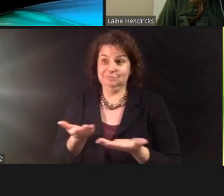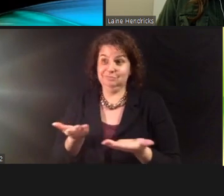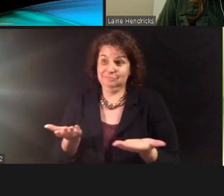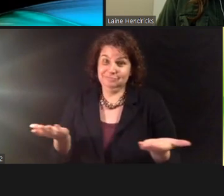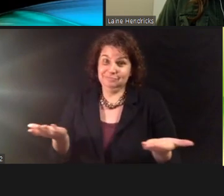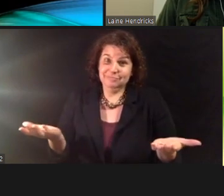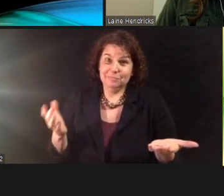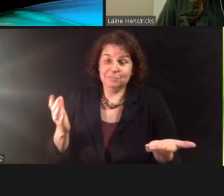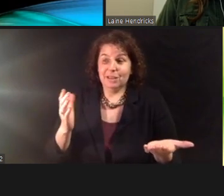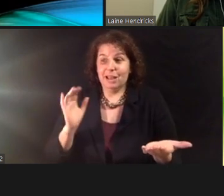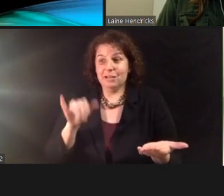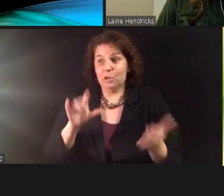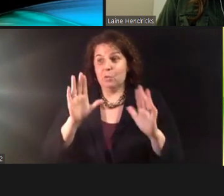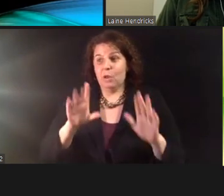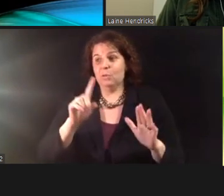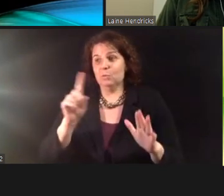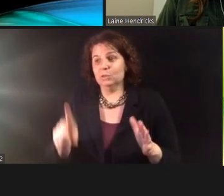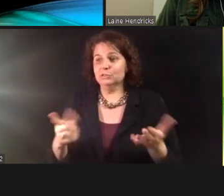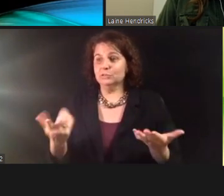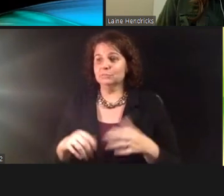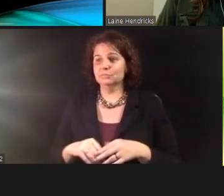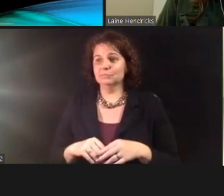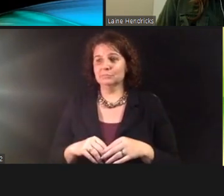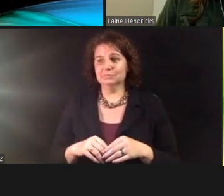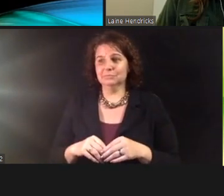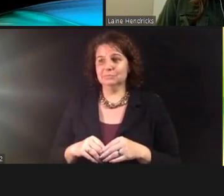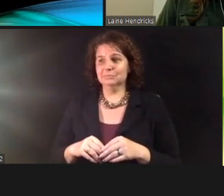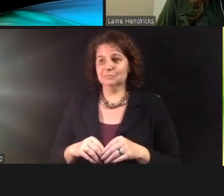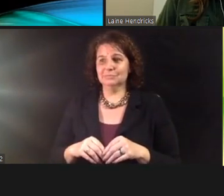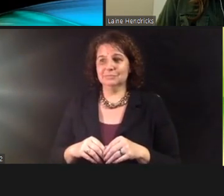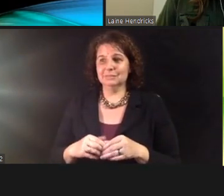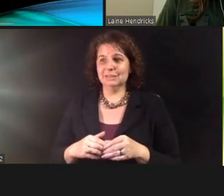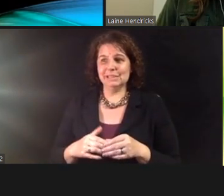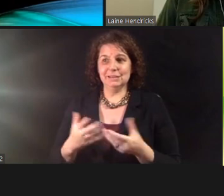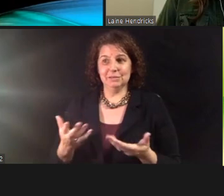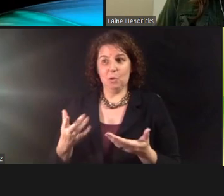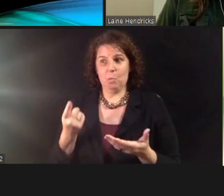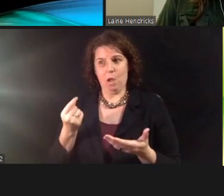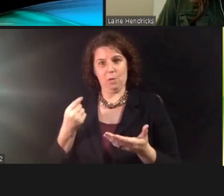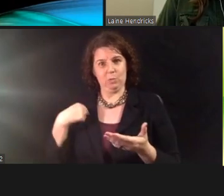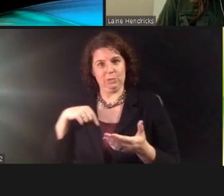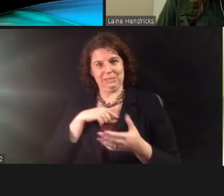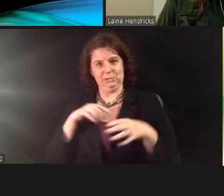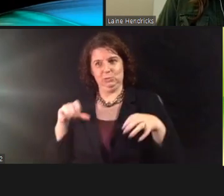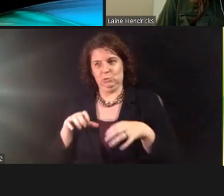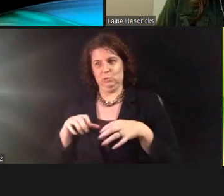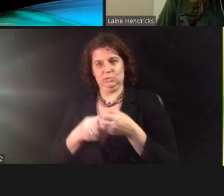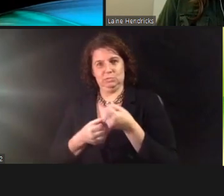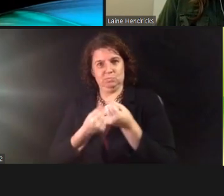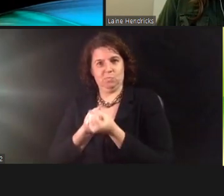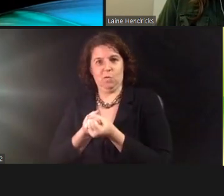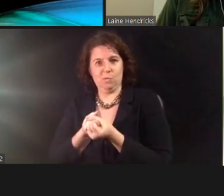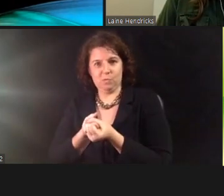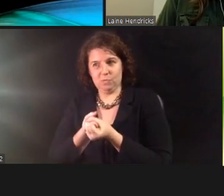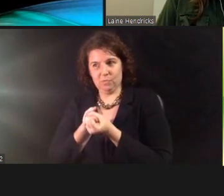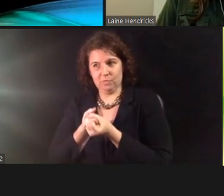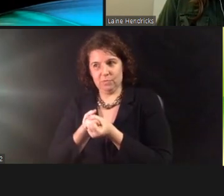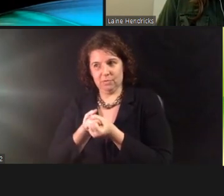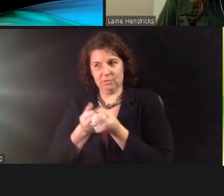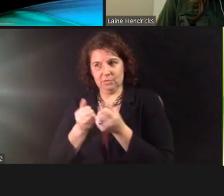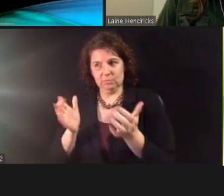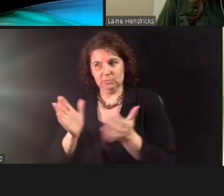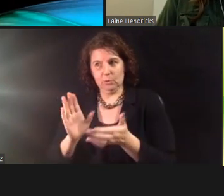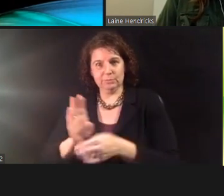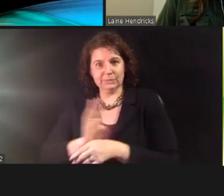ask, what can we do? What can we do to support small businesses? Who are struggling economically? What can we do to